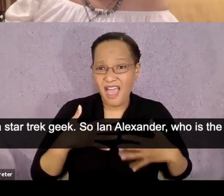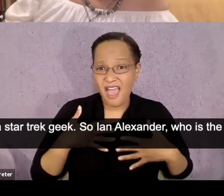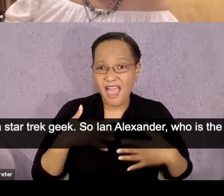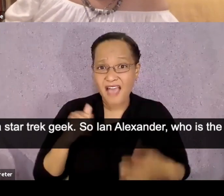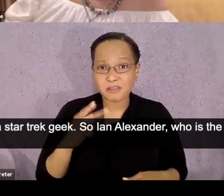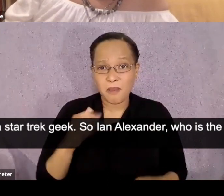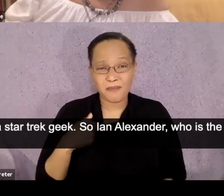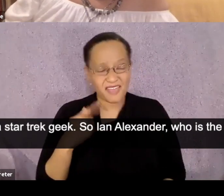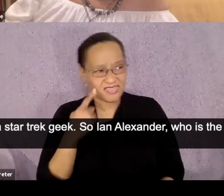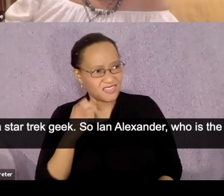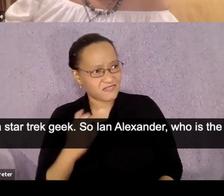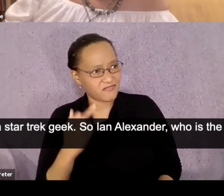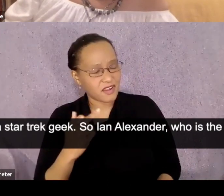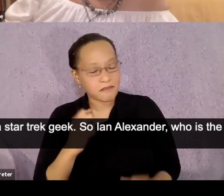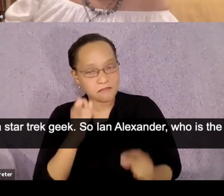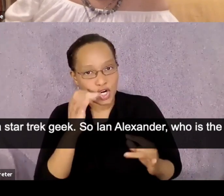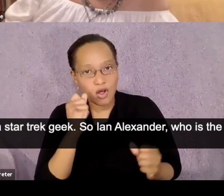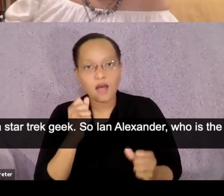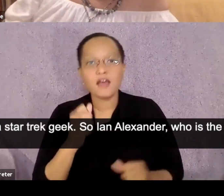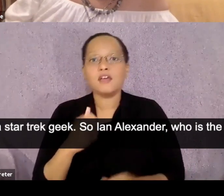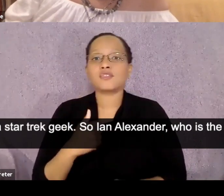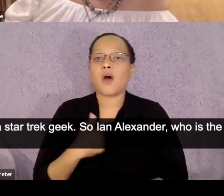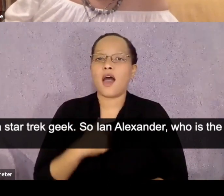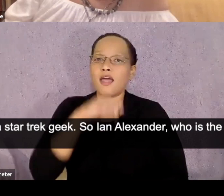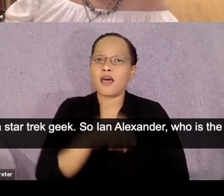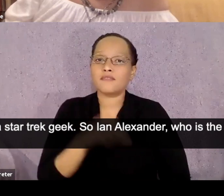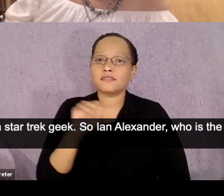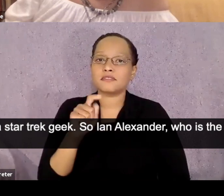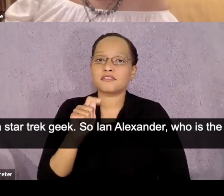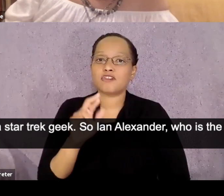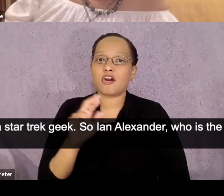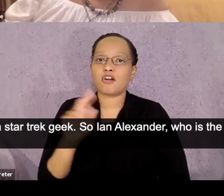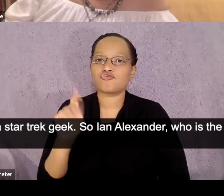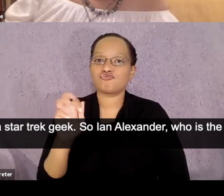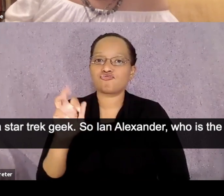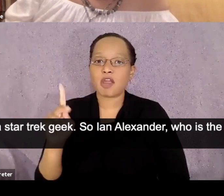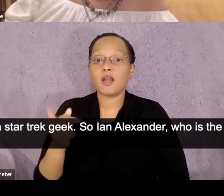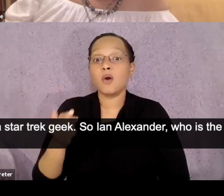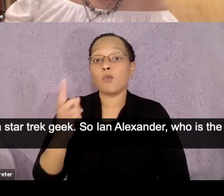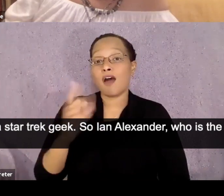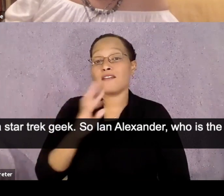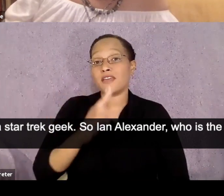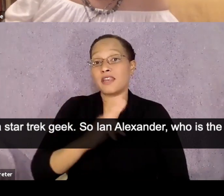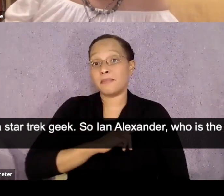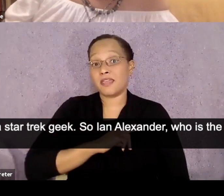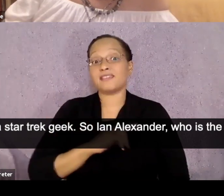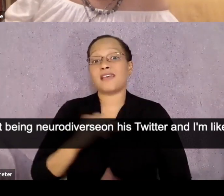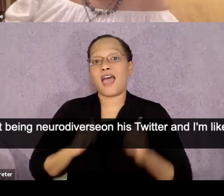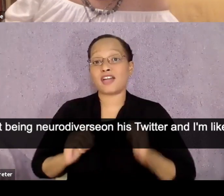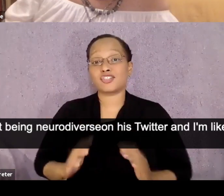mean, sorry, I'm a Star Trek geek. So Ian Alexander, who is the Vietnamese trans actor who portrays Grey, he's just